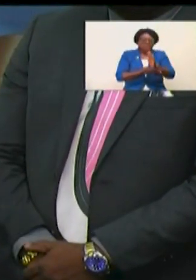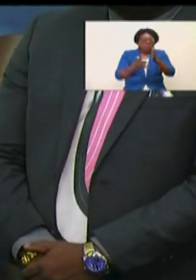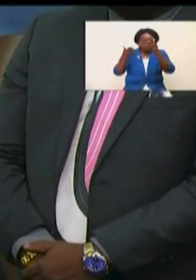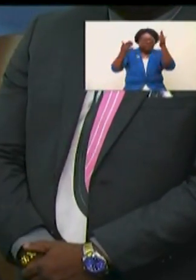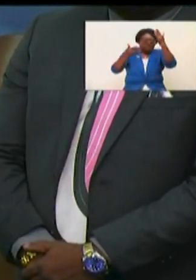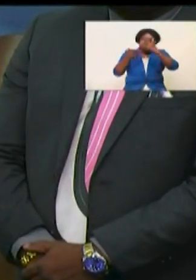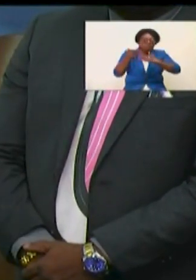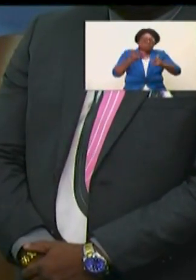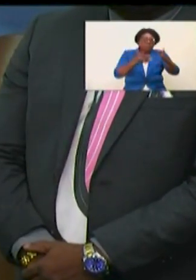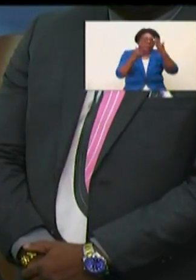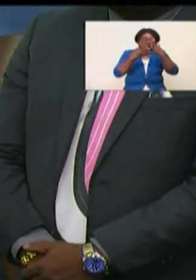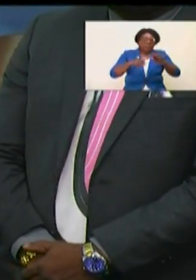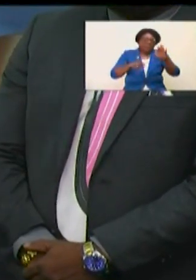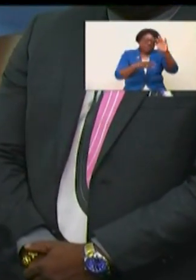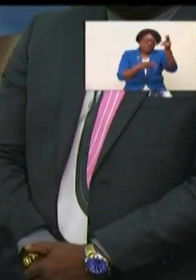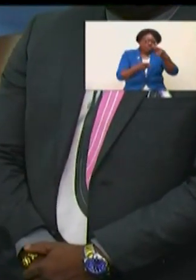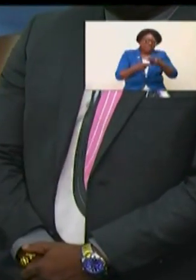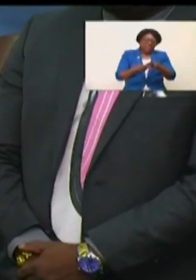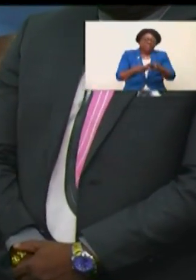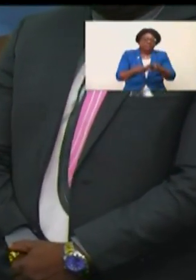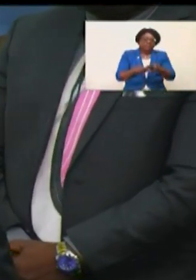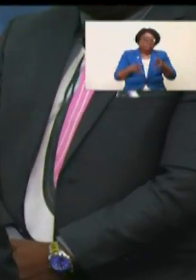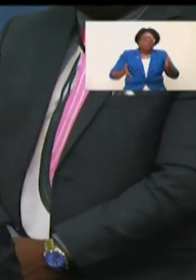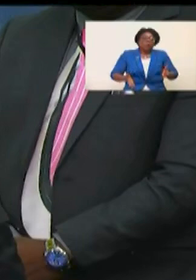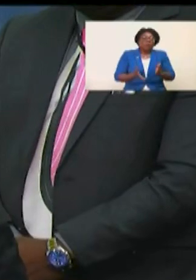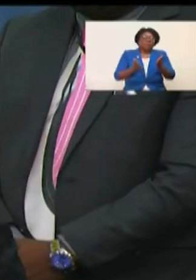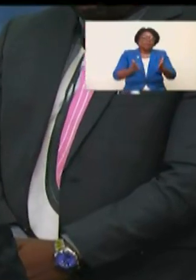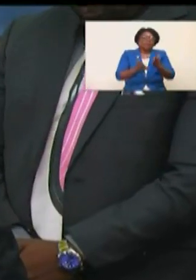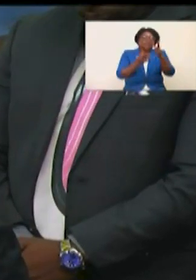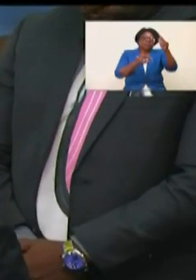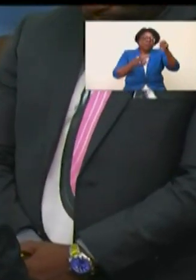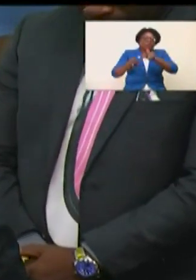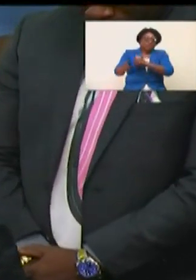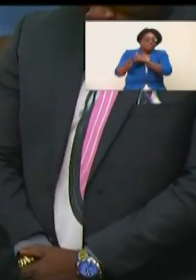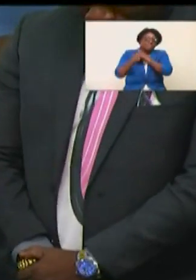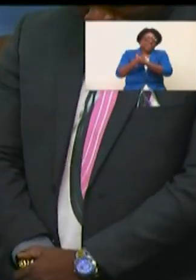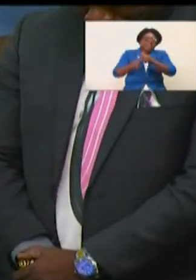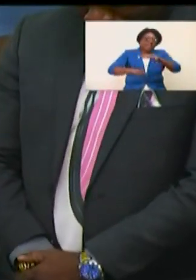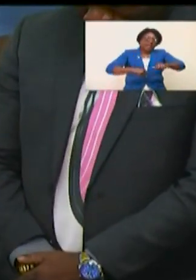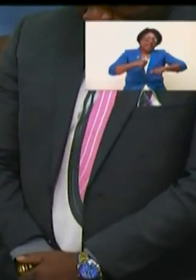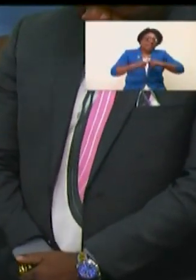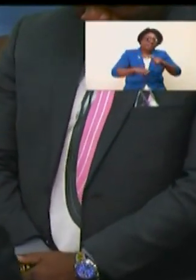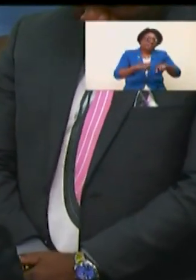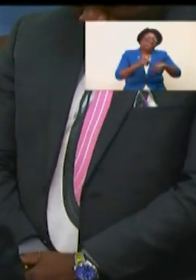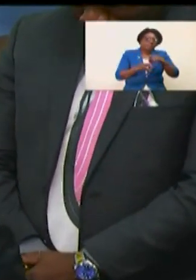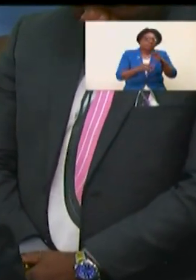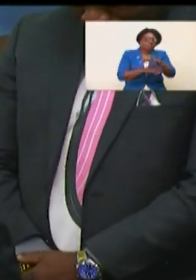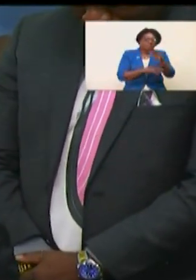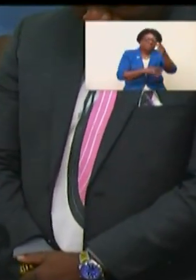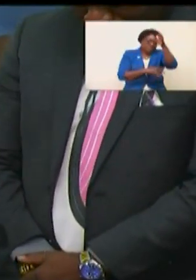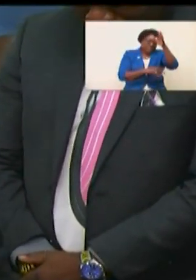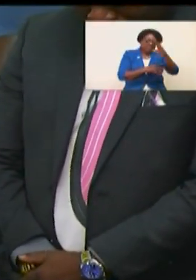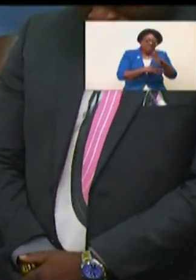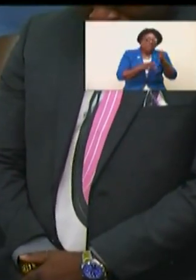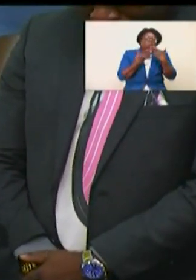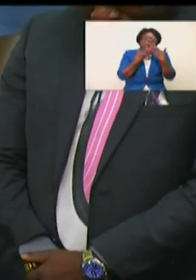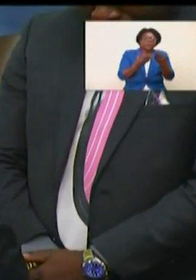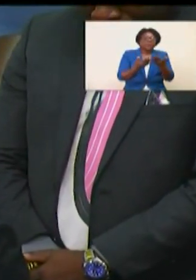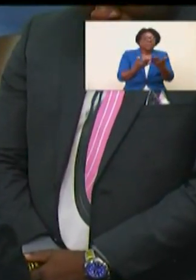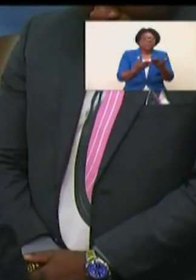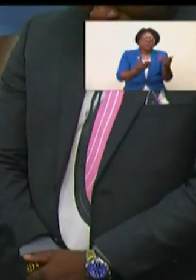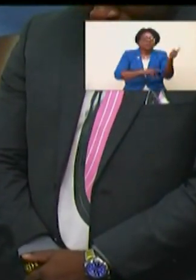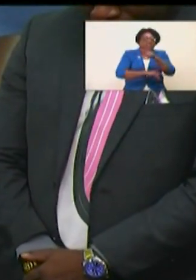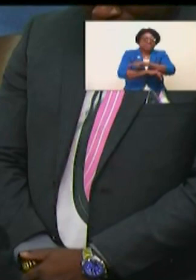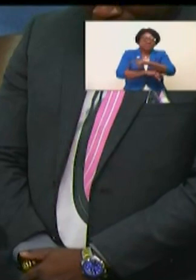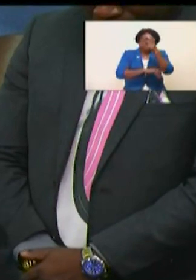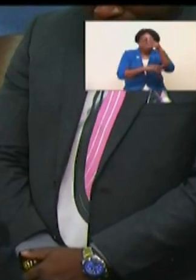and we bless your name. We praise you for your mighty acts amongst the children of men. We thank you, Lord, today for your